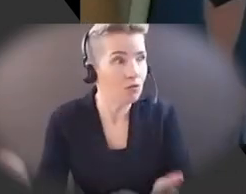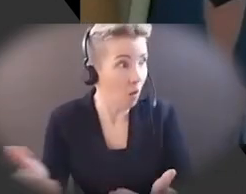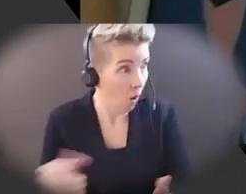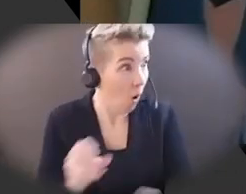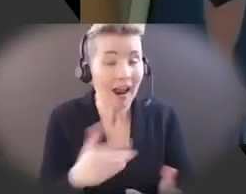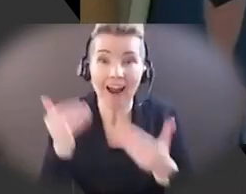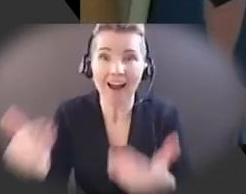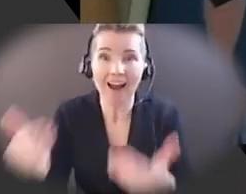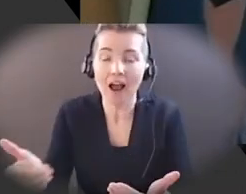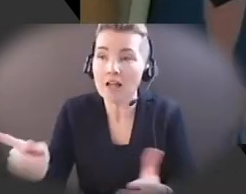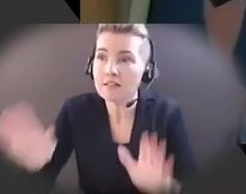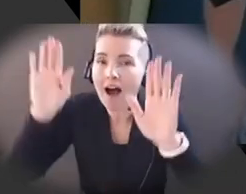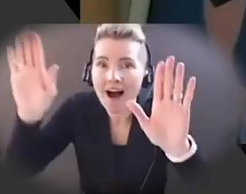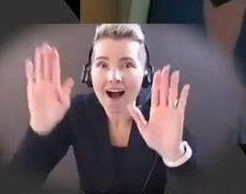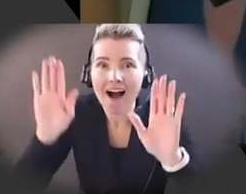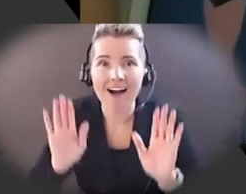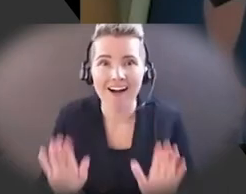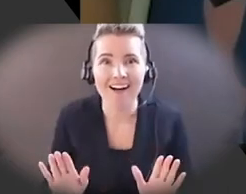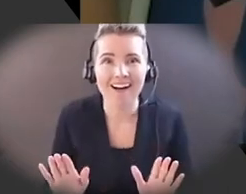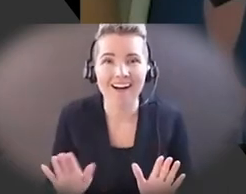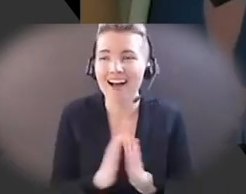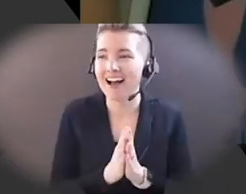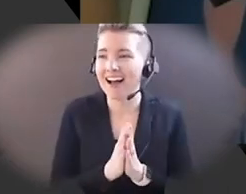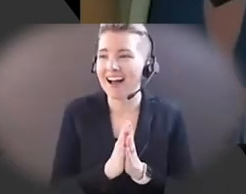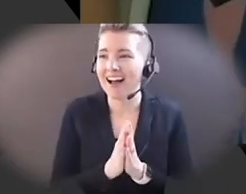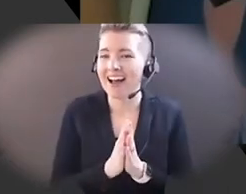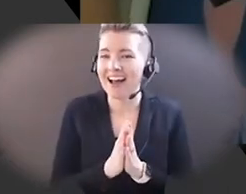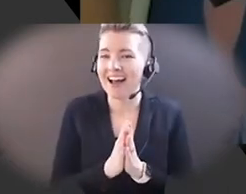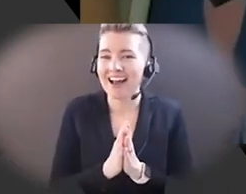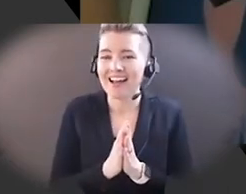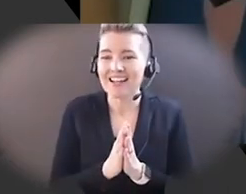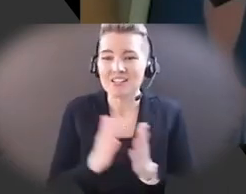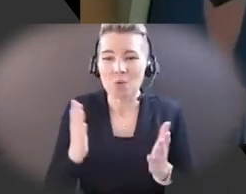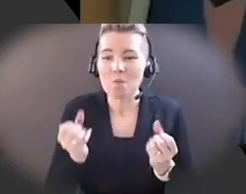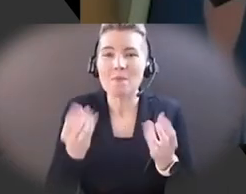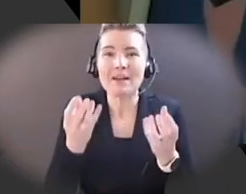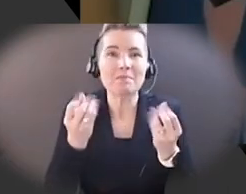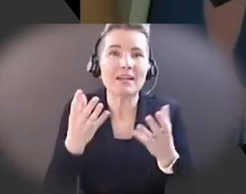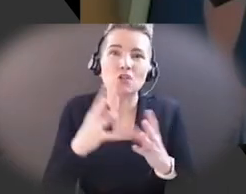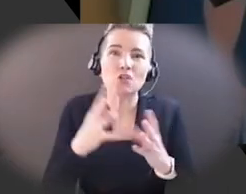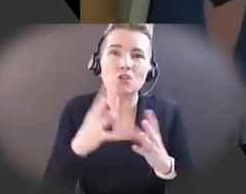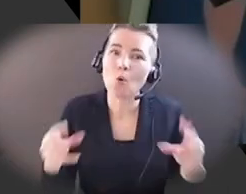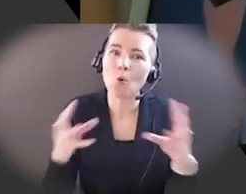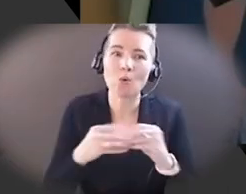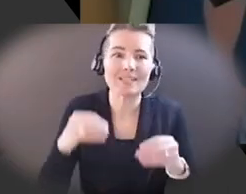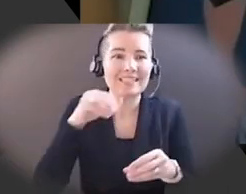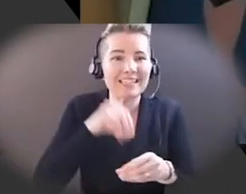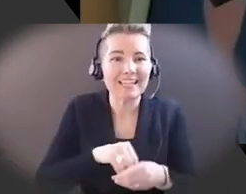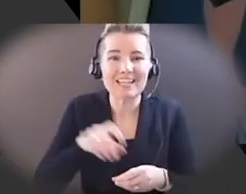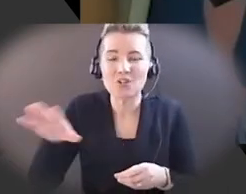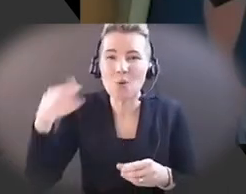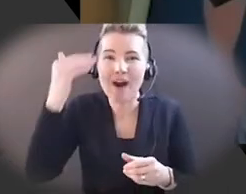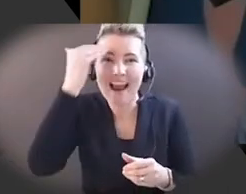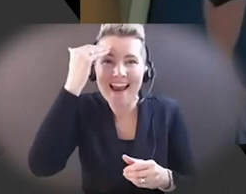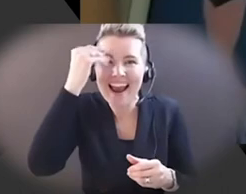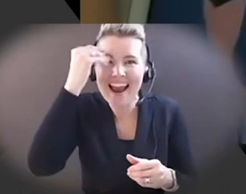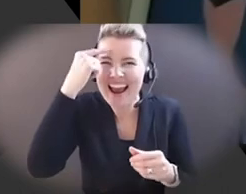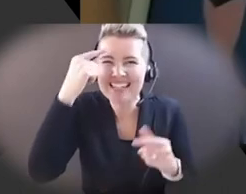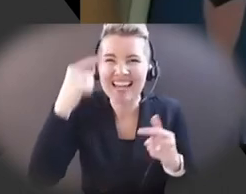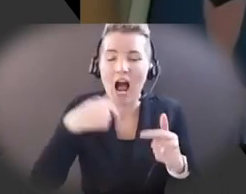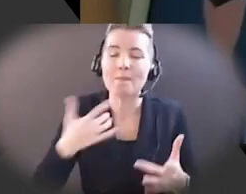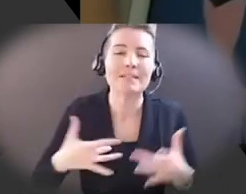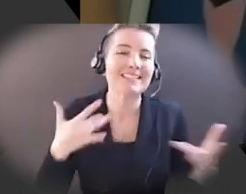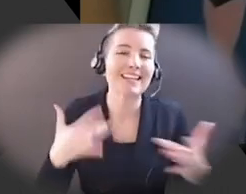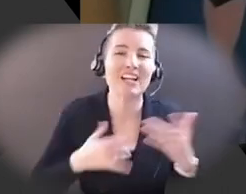amazing, So there's a lot of stories hidden in your hearts, hidden in your heads, just waiting to be told out there. And I'm really excited to see